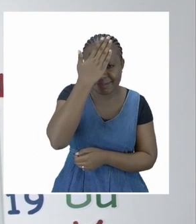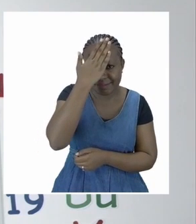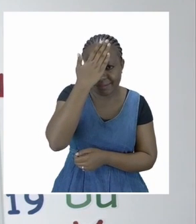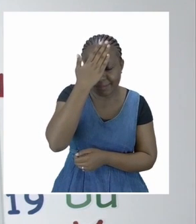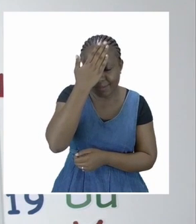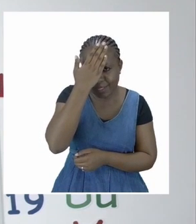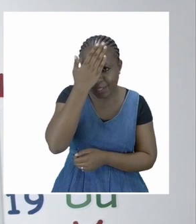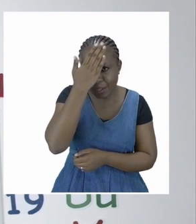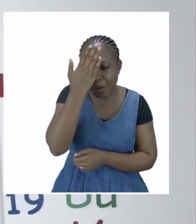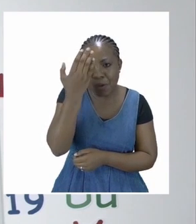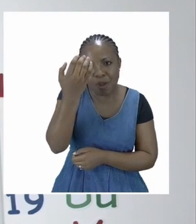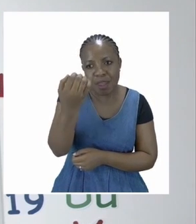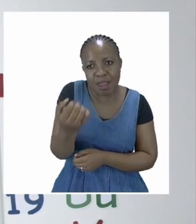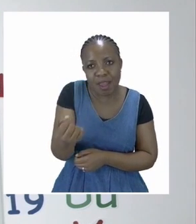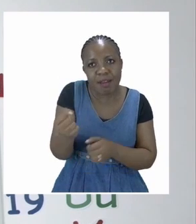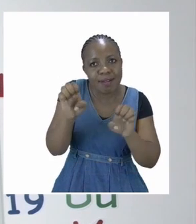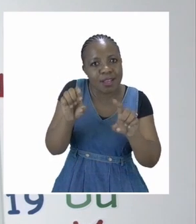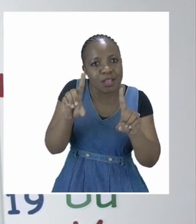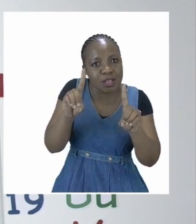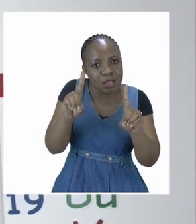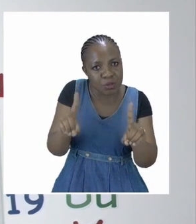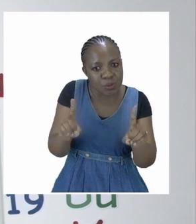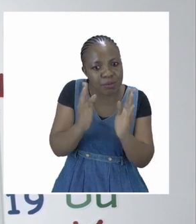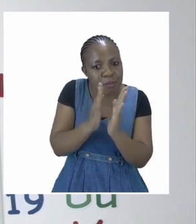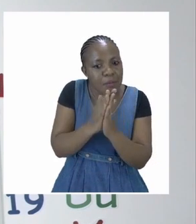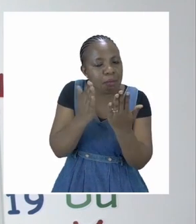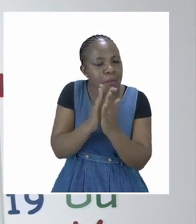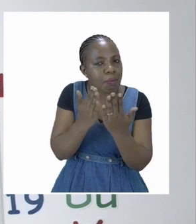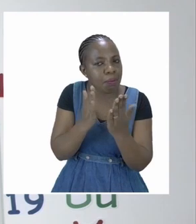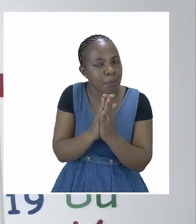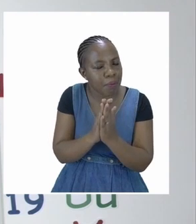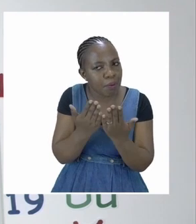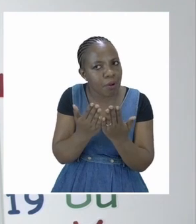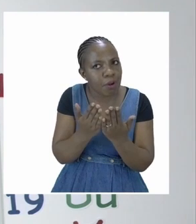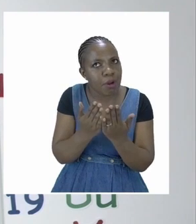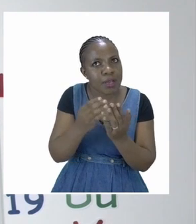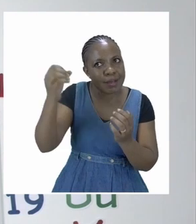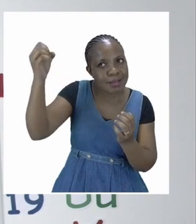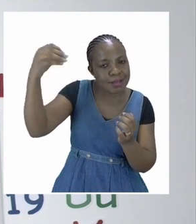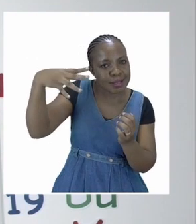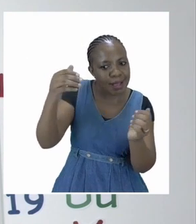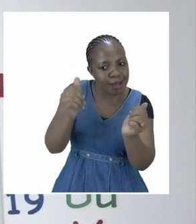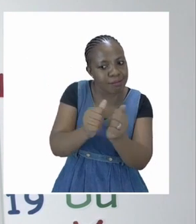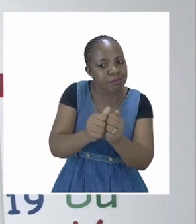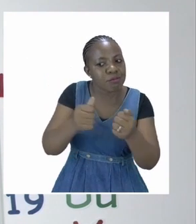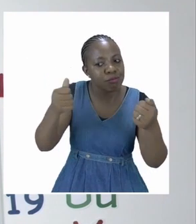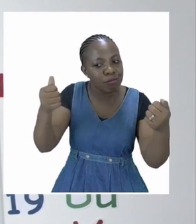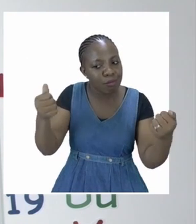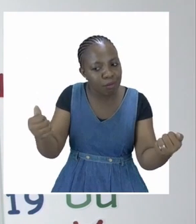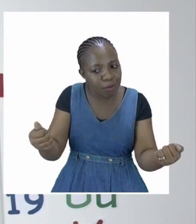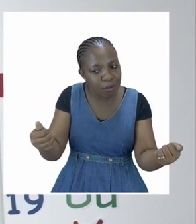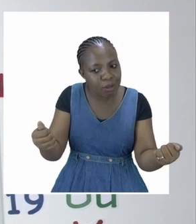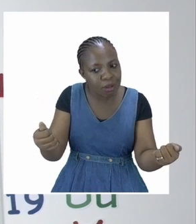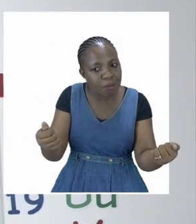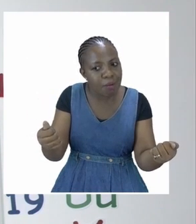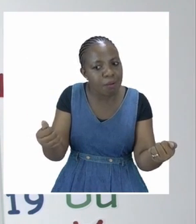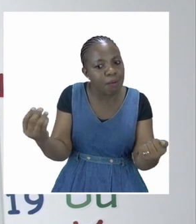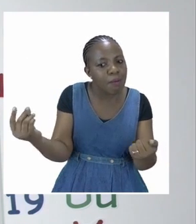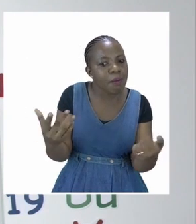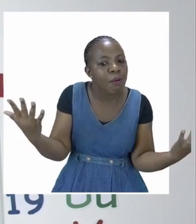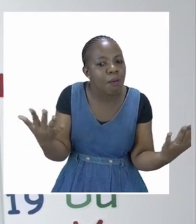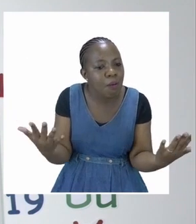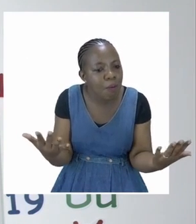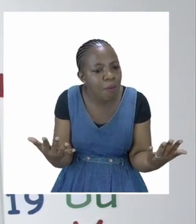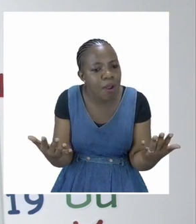booklet in our daily newspaper, street sales, or at your school every Monday